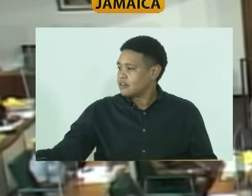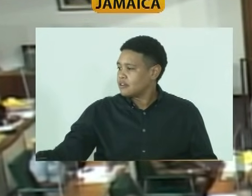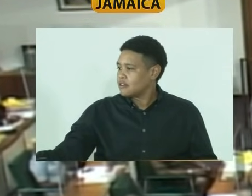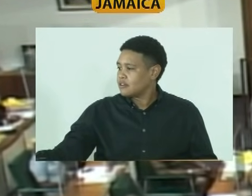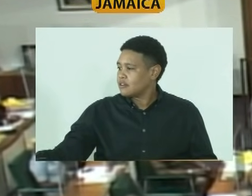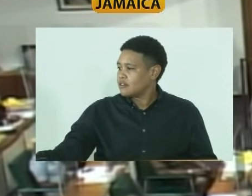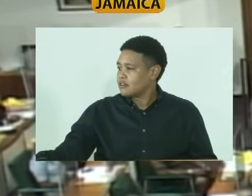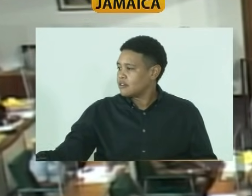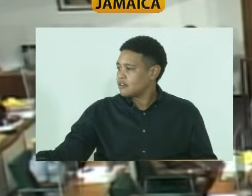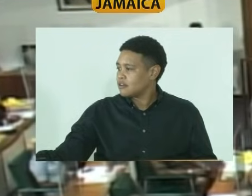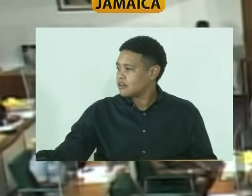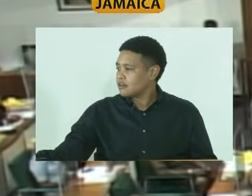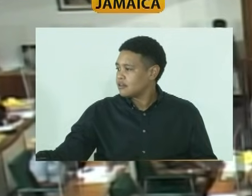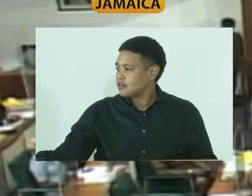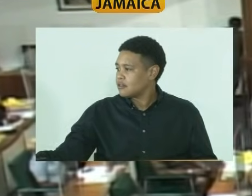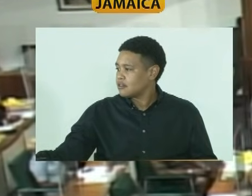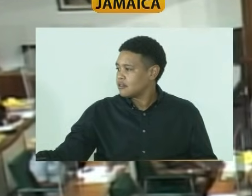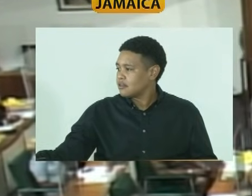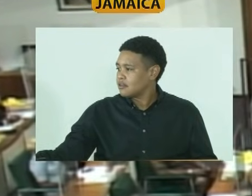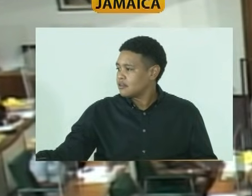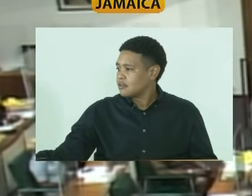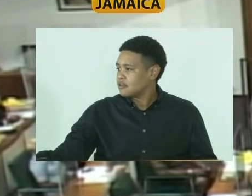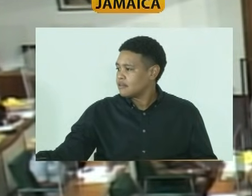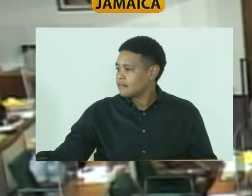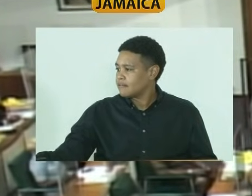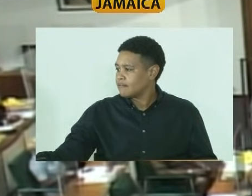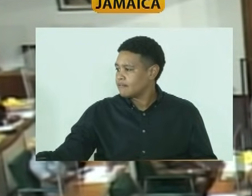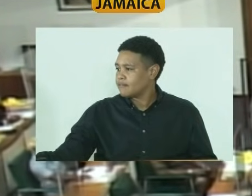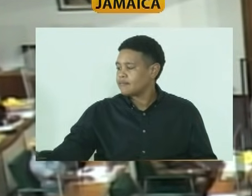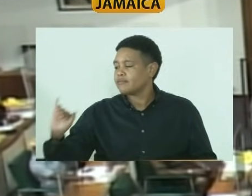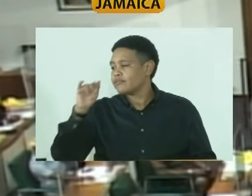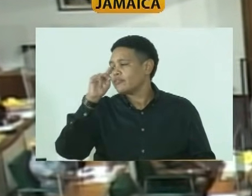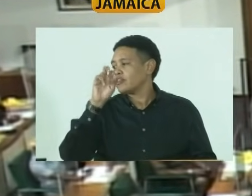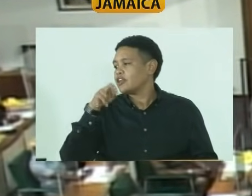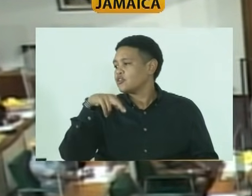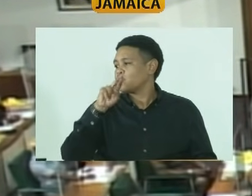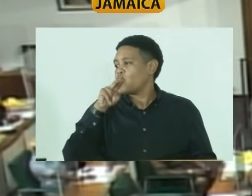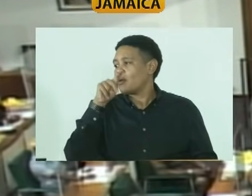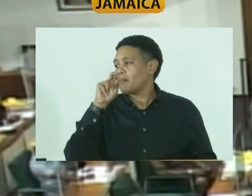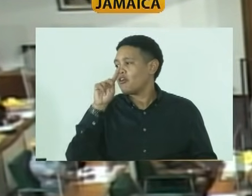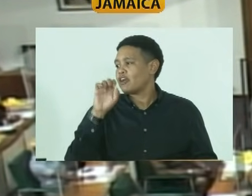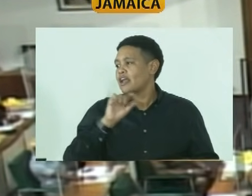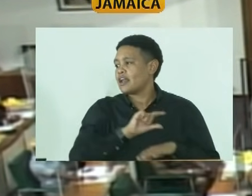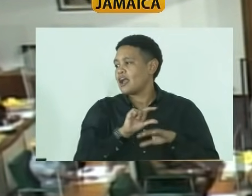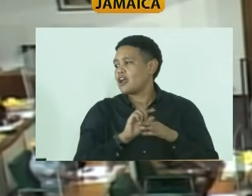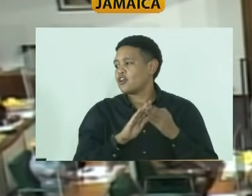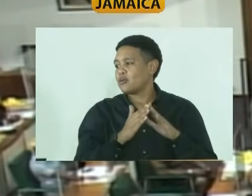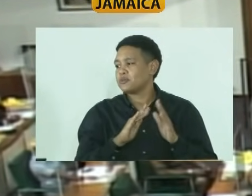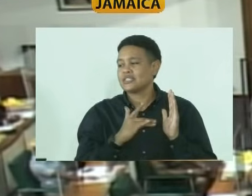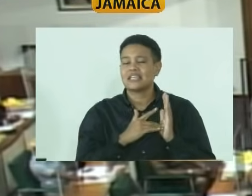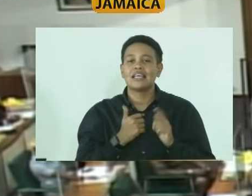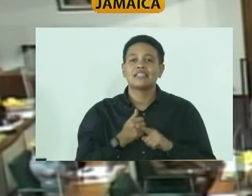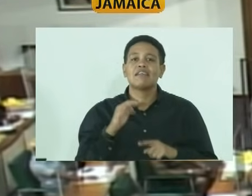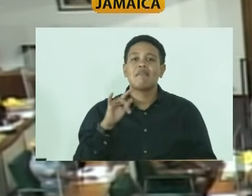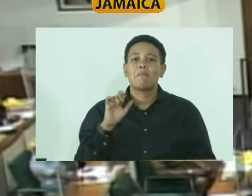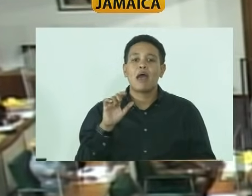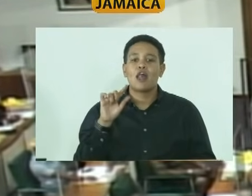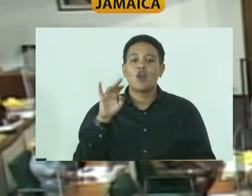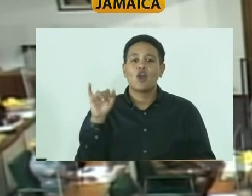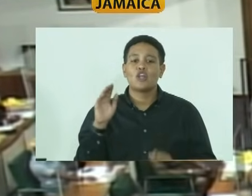Jakes Road, Parade Gardens Community Center, Mile Gully Town, Chenyong Community,